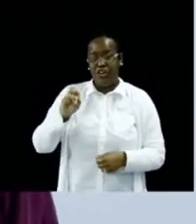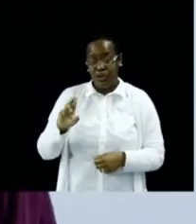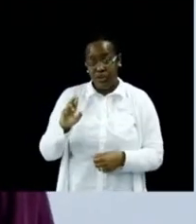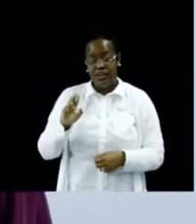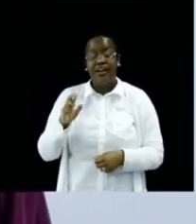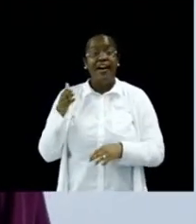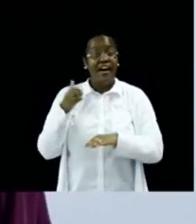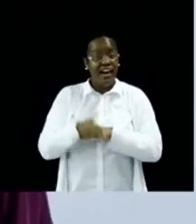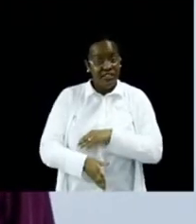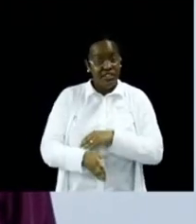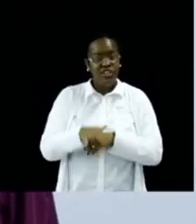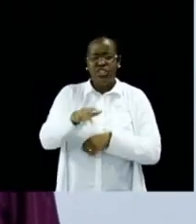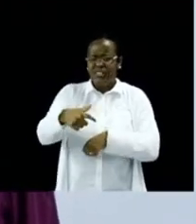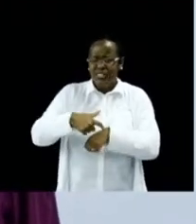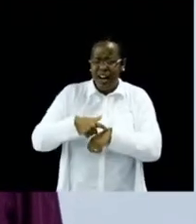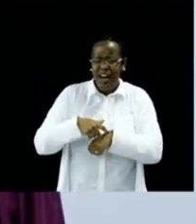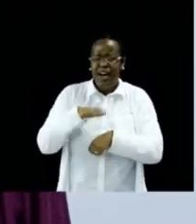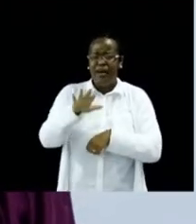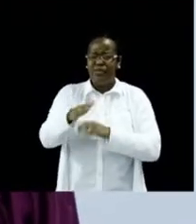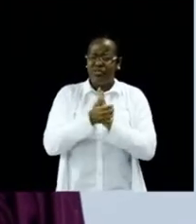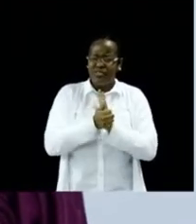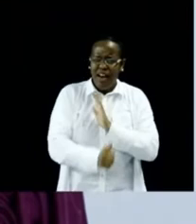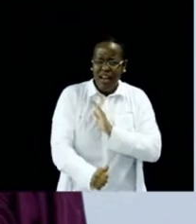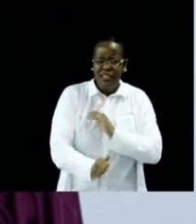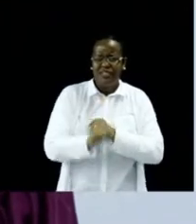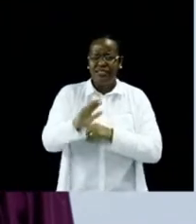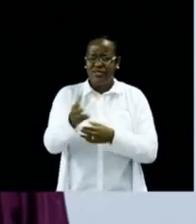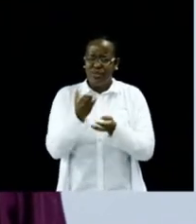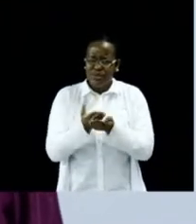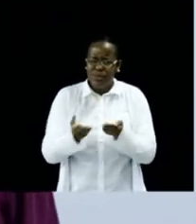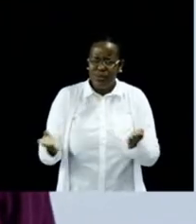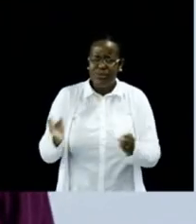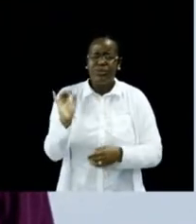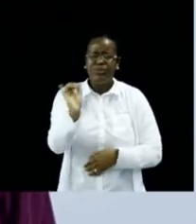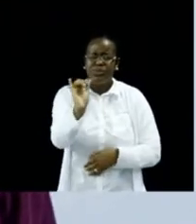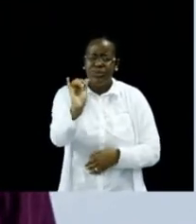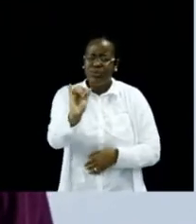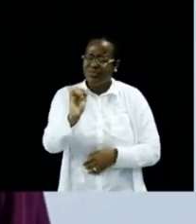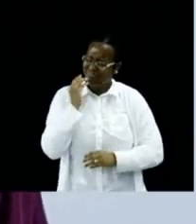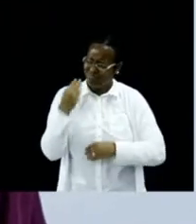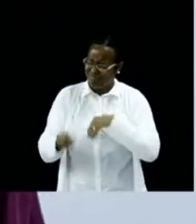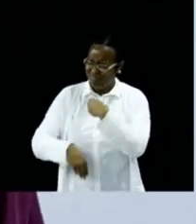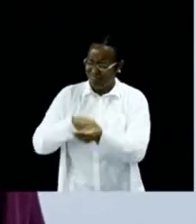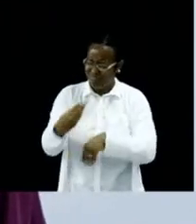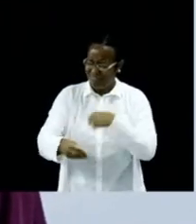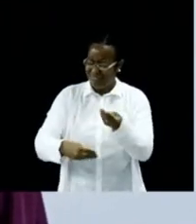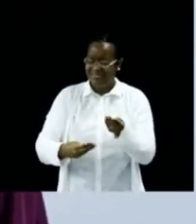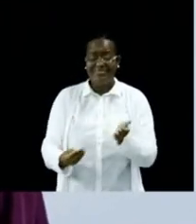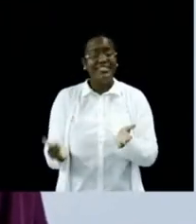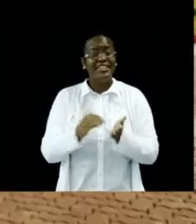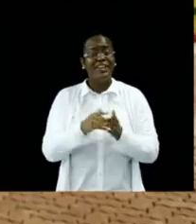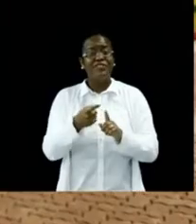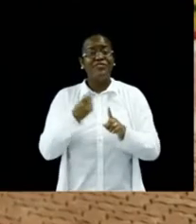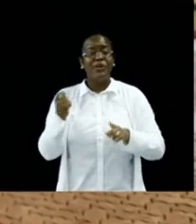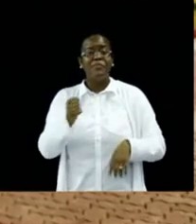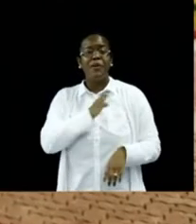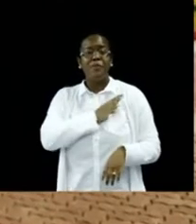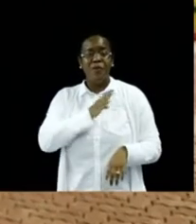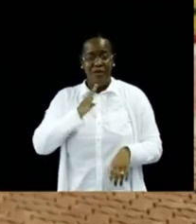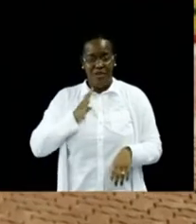your time, talent, and resources. Again, on behalf of the Board of